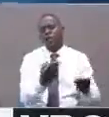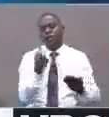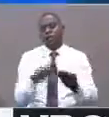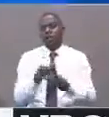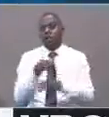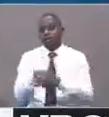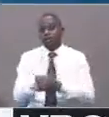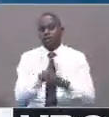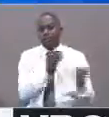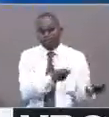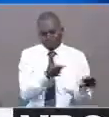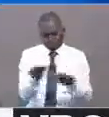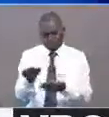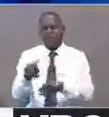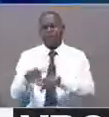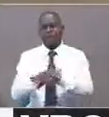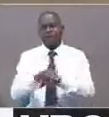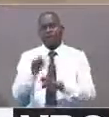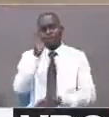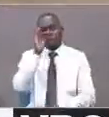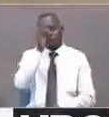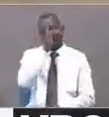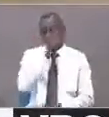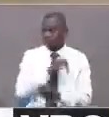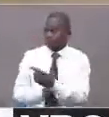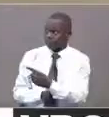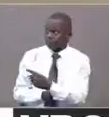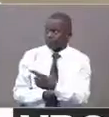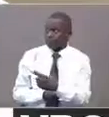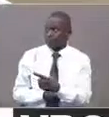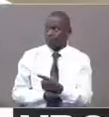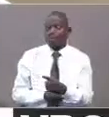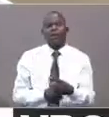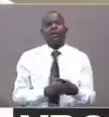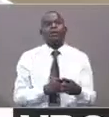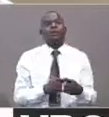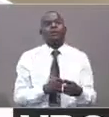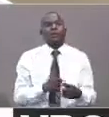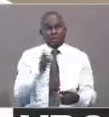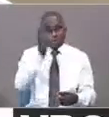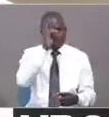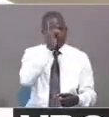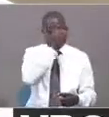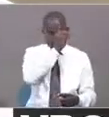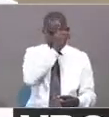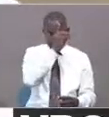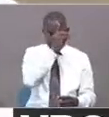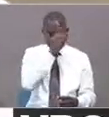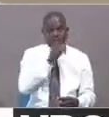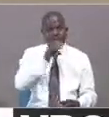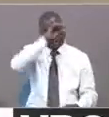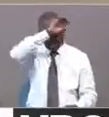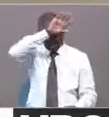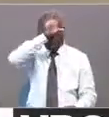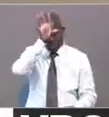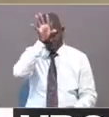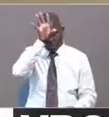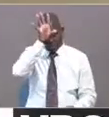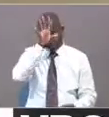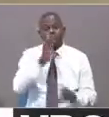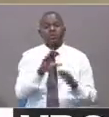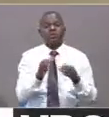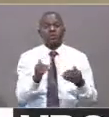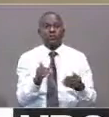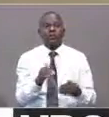British surrender to Buganda Kingdom. Duke of Kent, who represented the Queen here, went